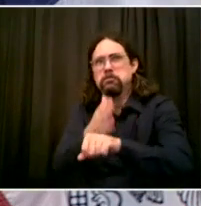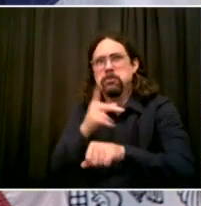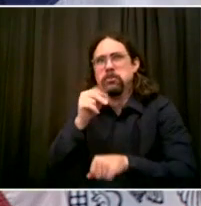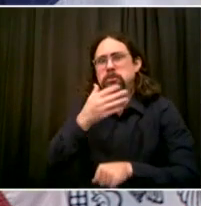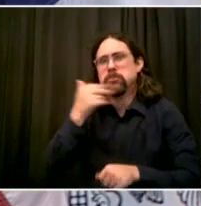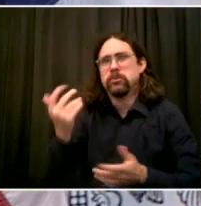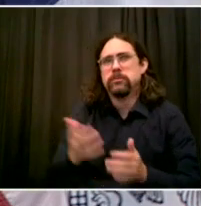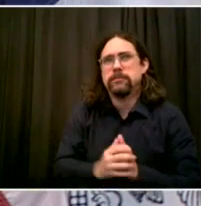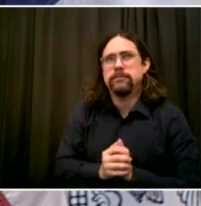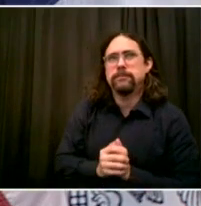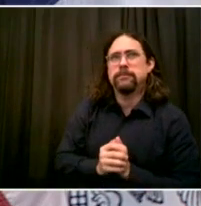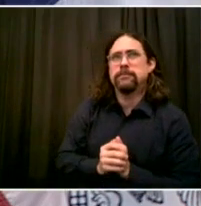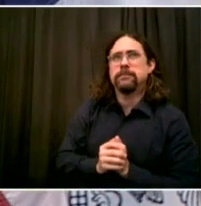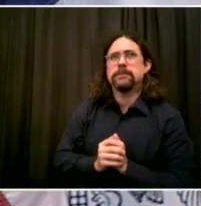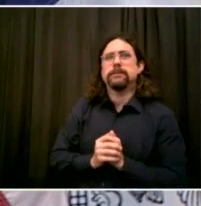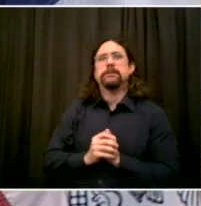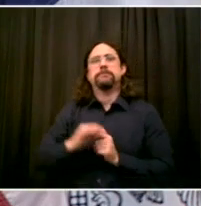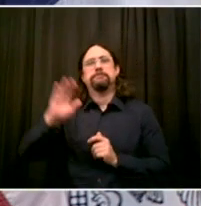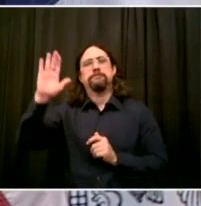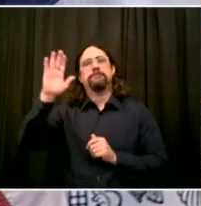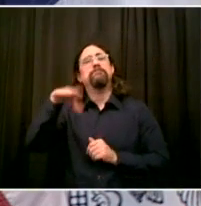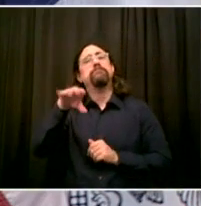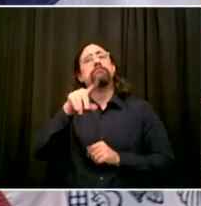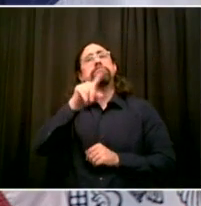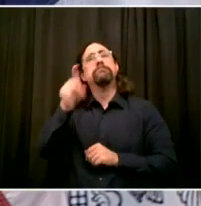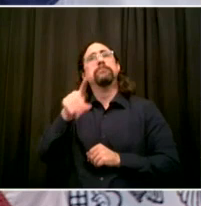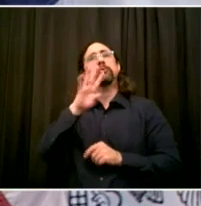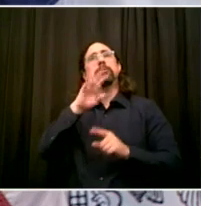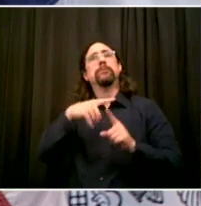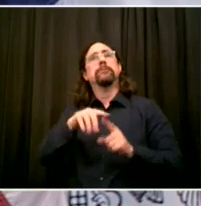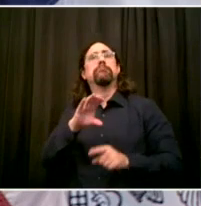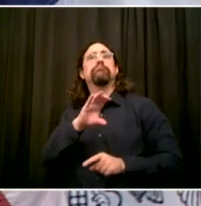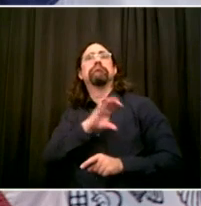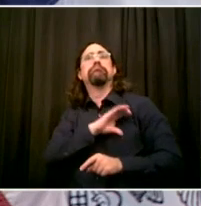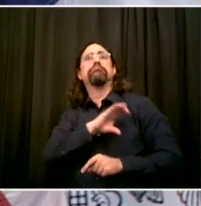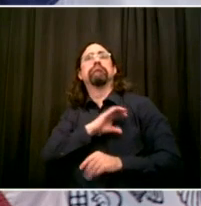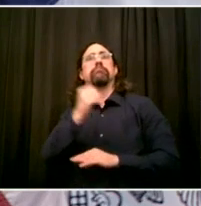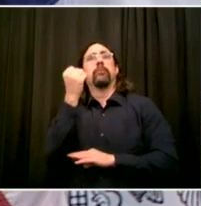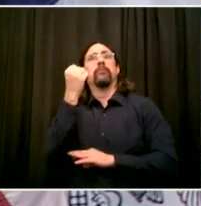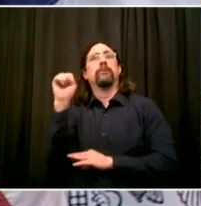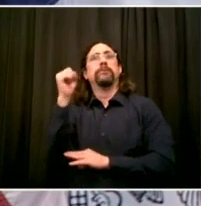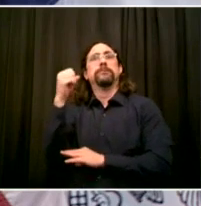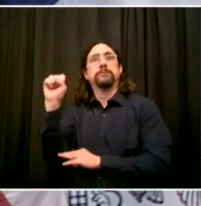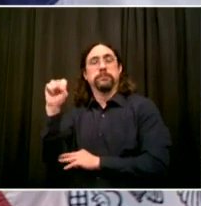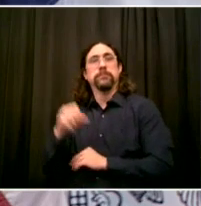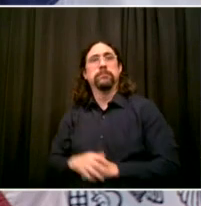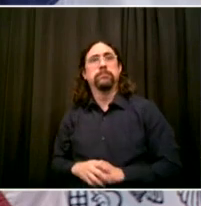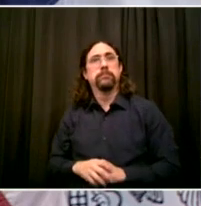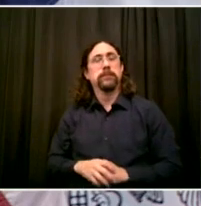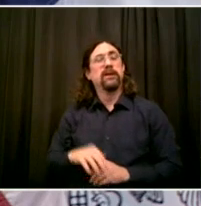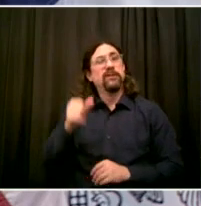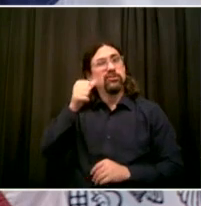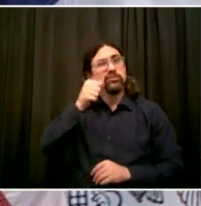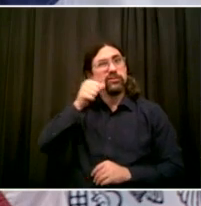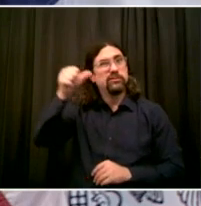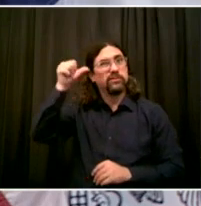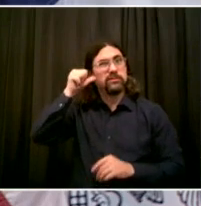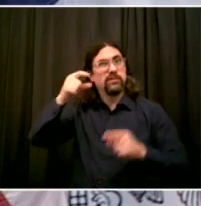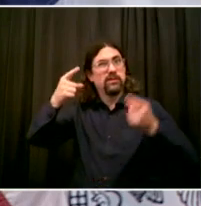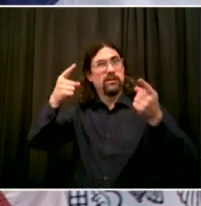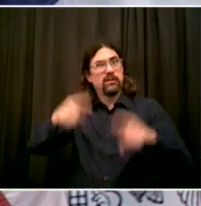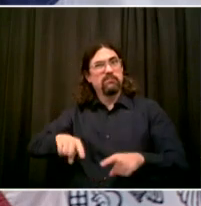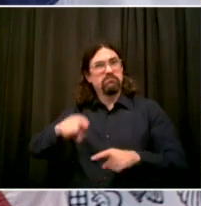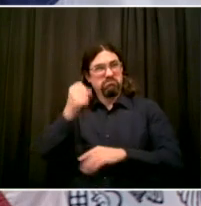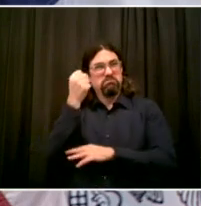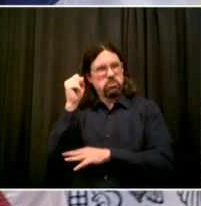been violent towards cops. But as you know, yesterday the New York Times put out a story with scores of videos, some of them not seen by the public